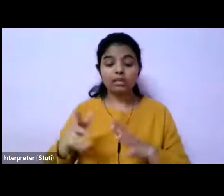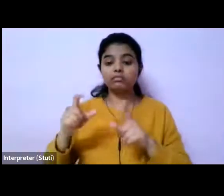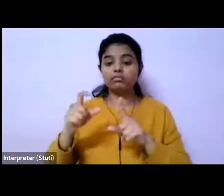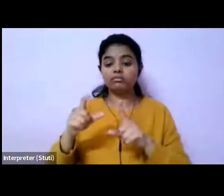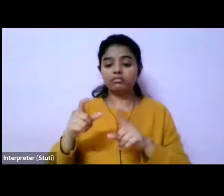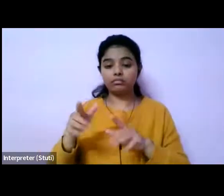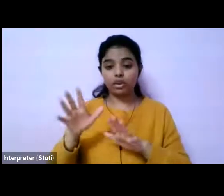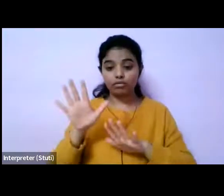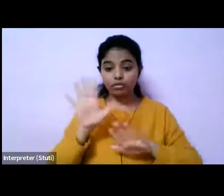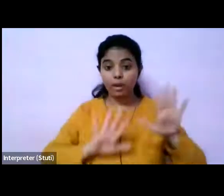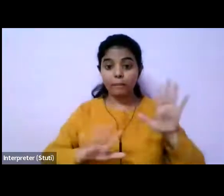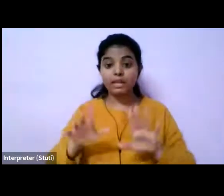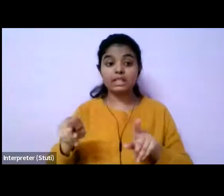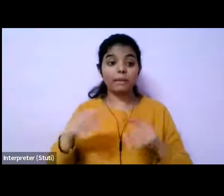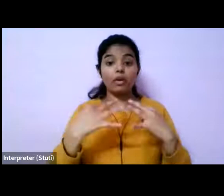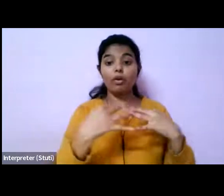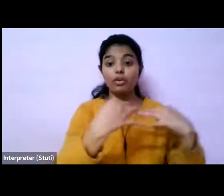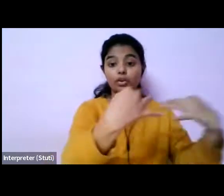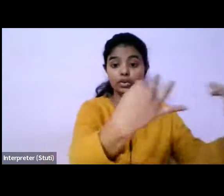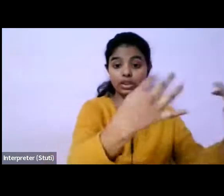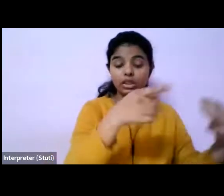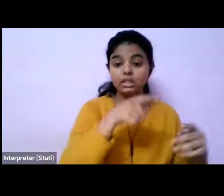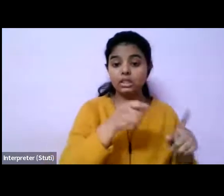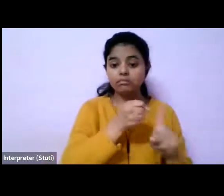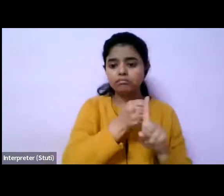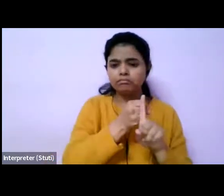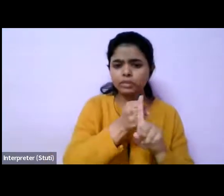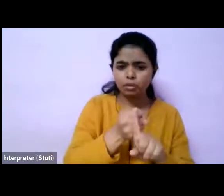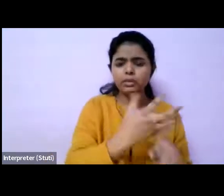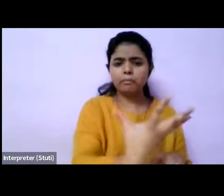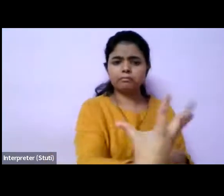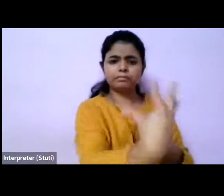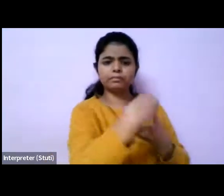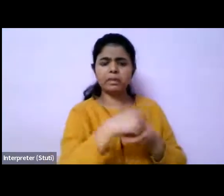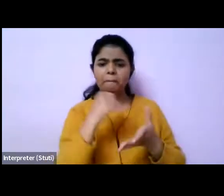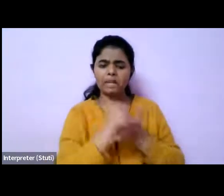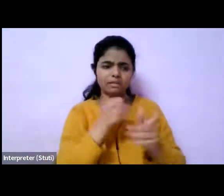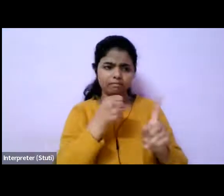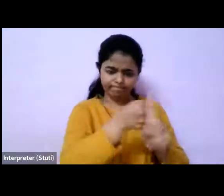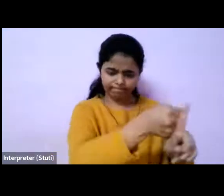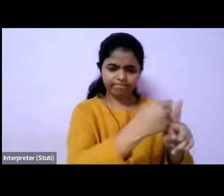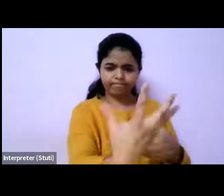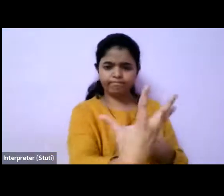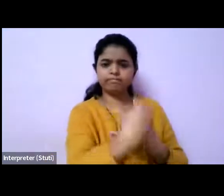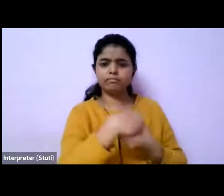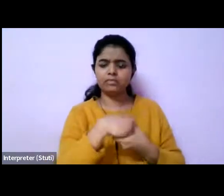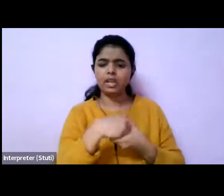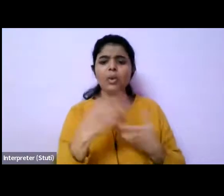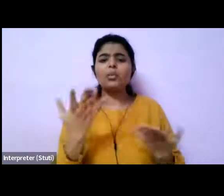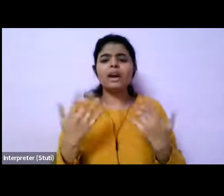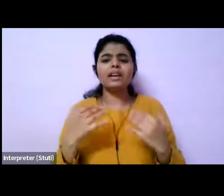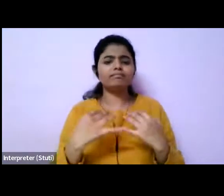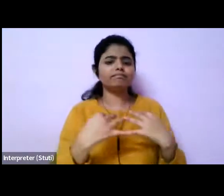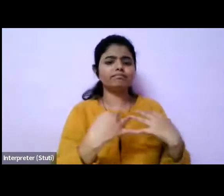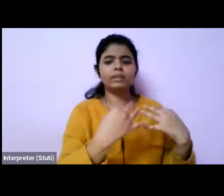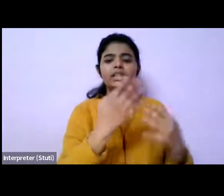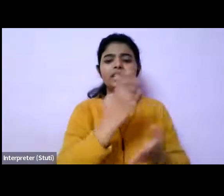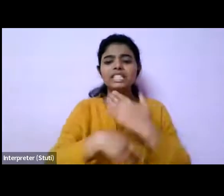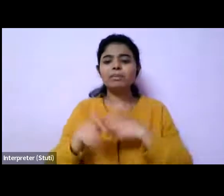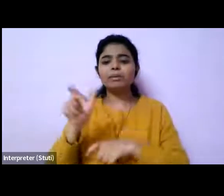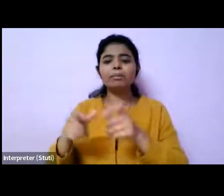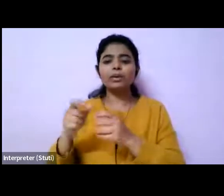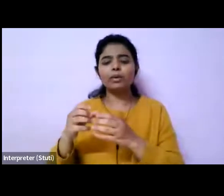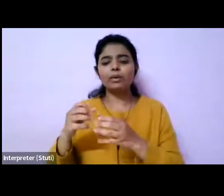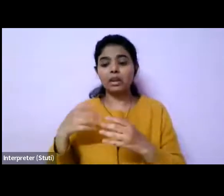the audience, into a zone of participation? Because we're always away from the disabled body, so to